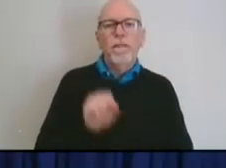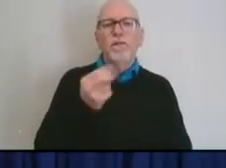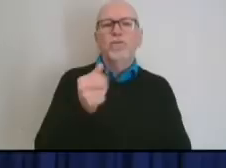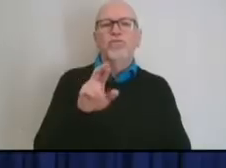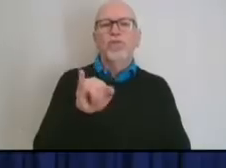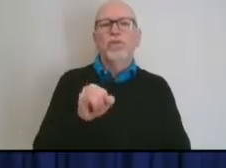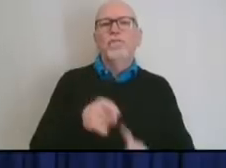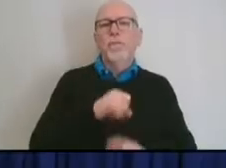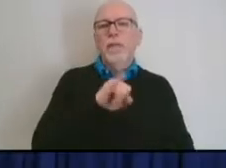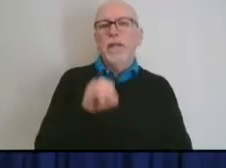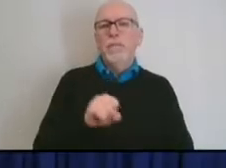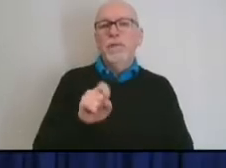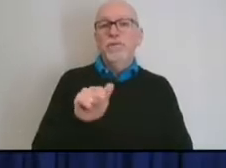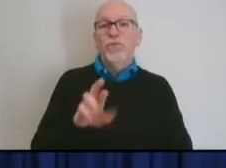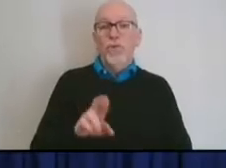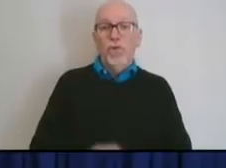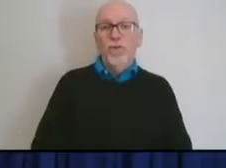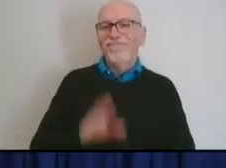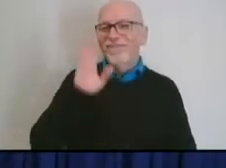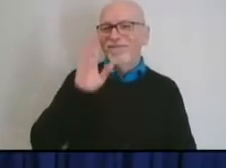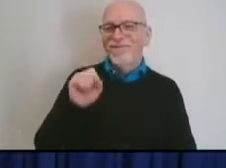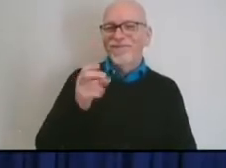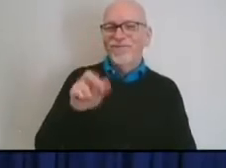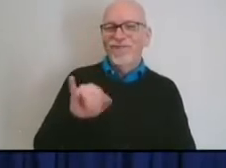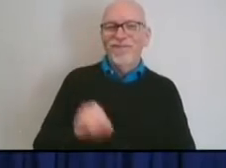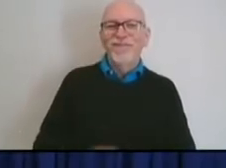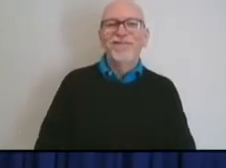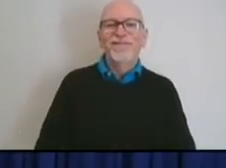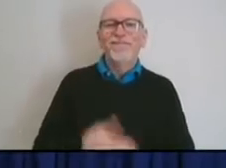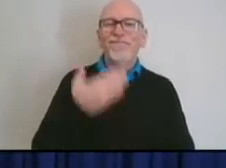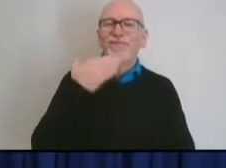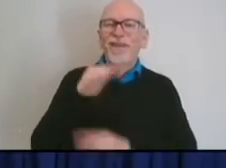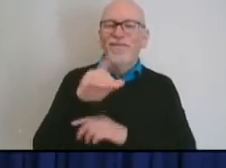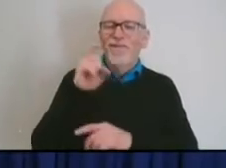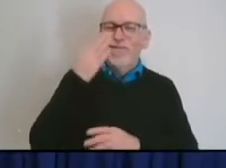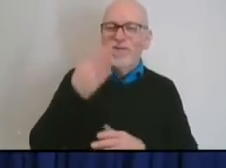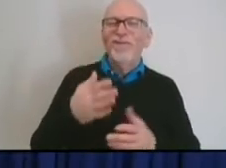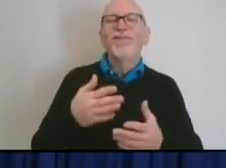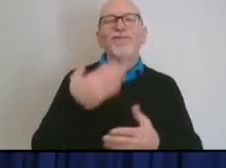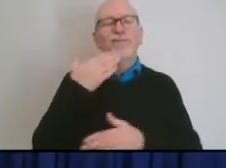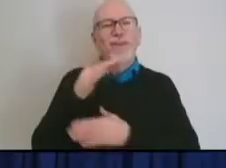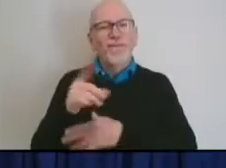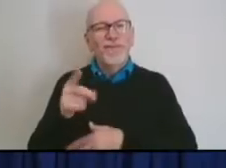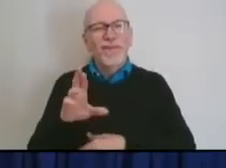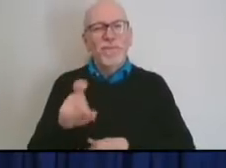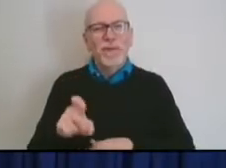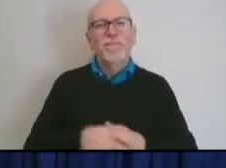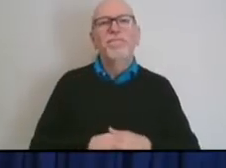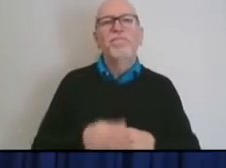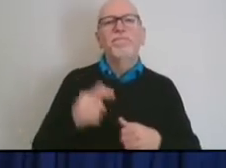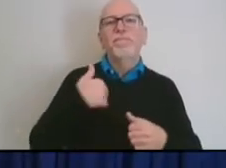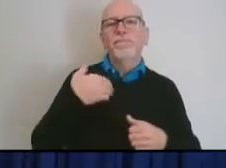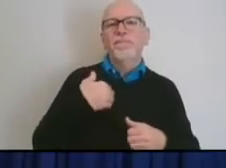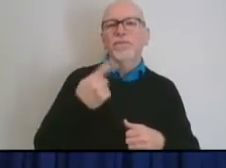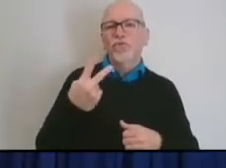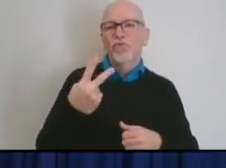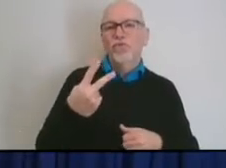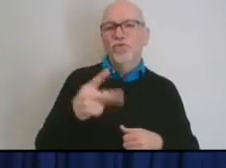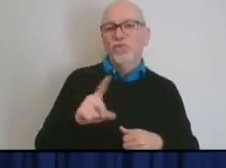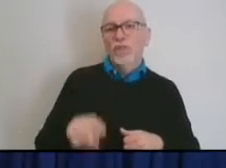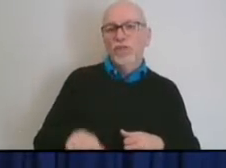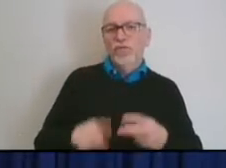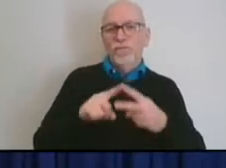Indianapolis Star. Afternoon, Sherry. Good afternoon, Governor. Good afternoon, Dr. Box. I have two questions. One